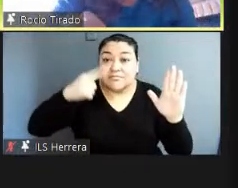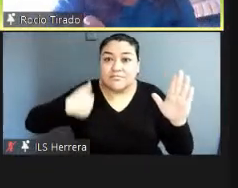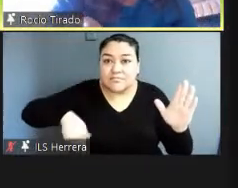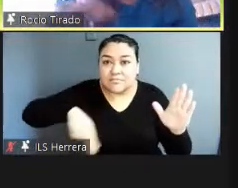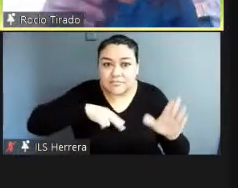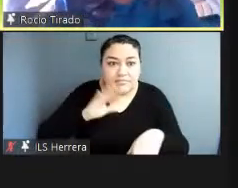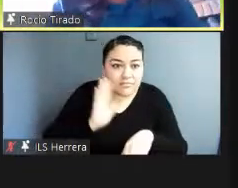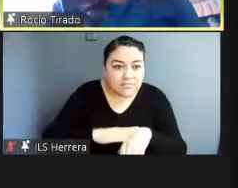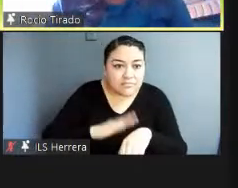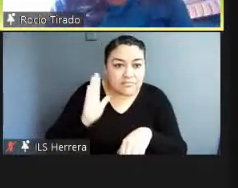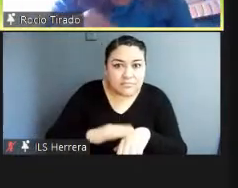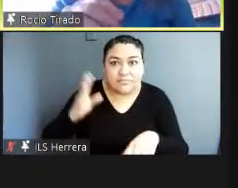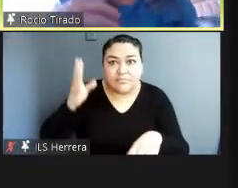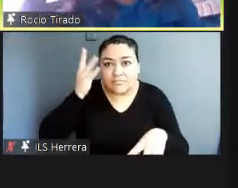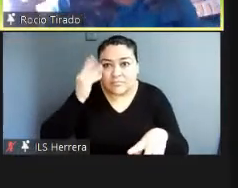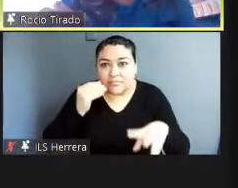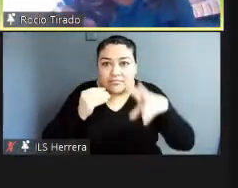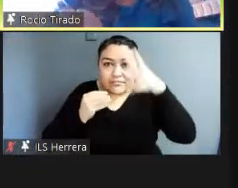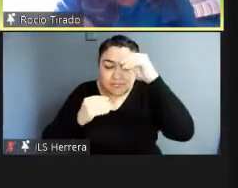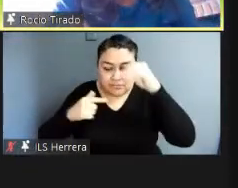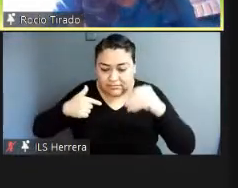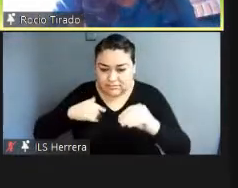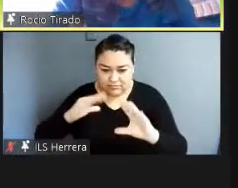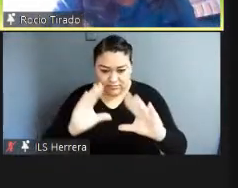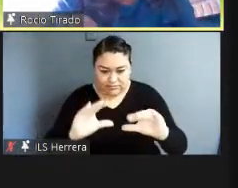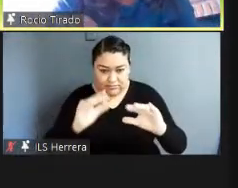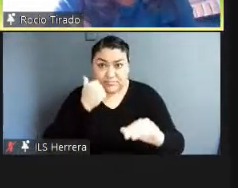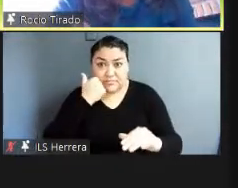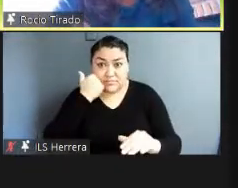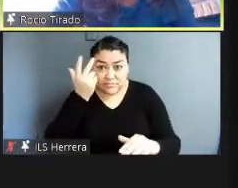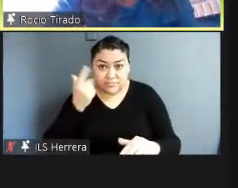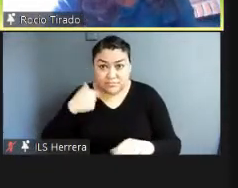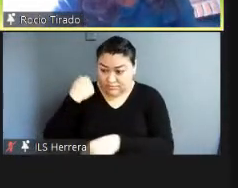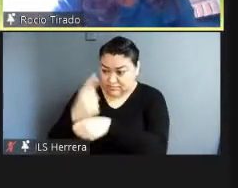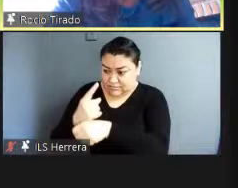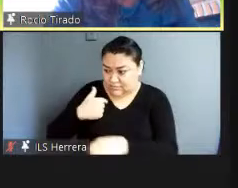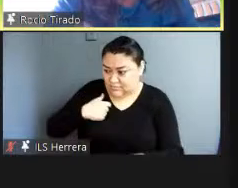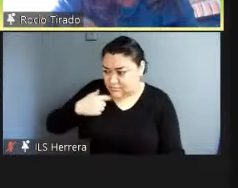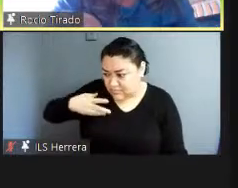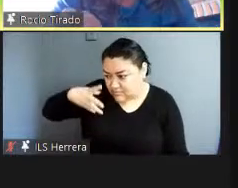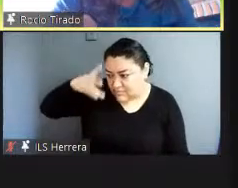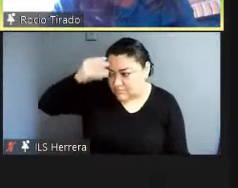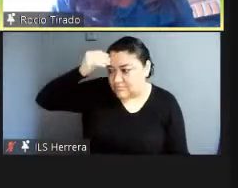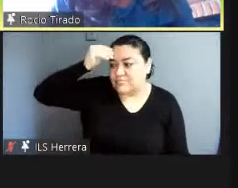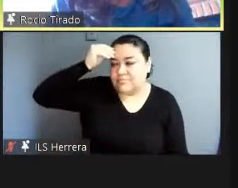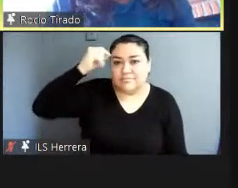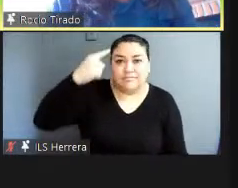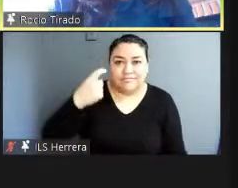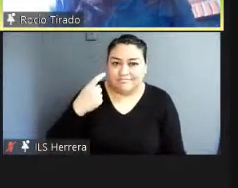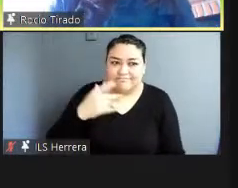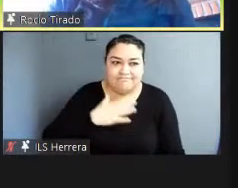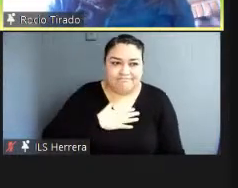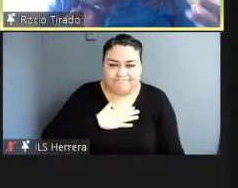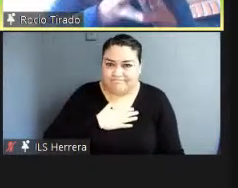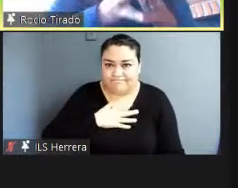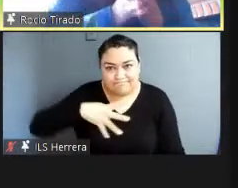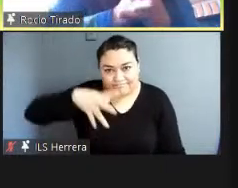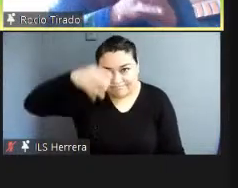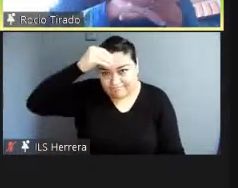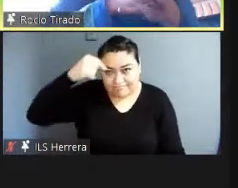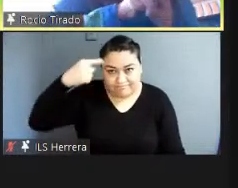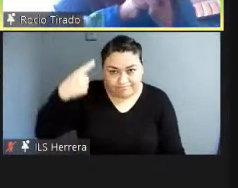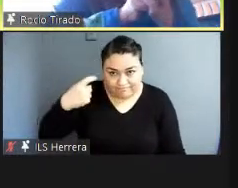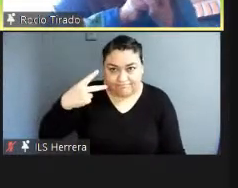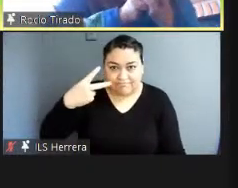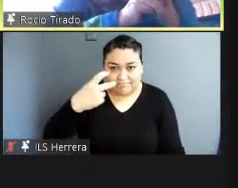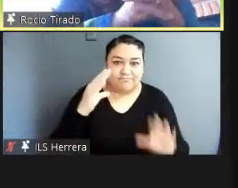an open mind and be willing to learn as well if we want to teach something new to our students coming from a generation completely different